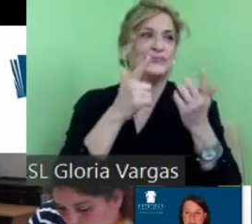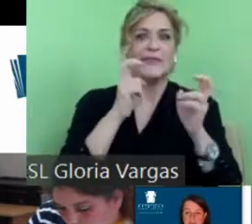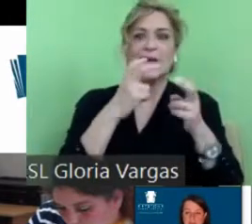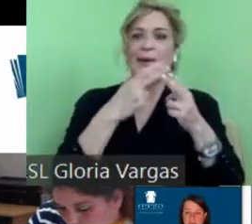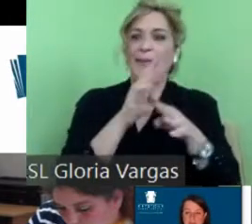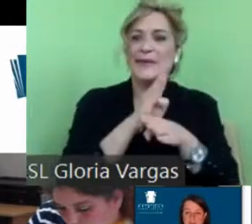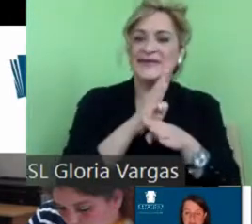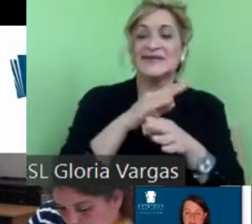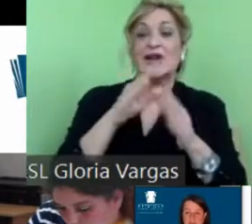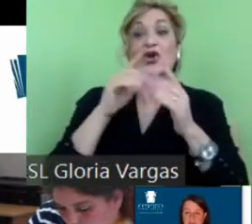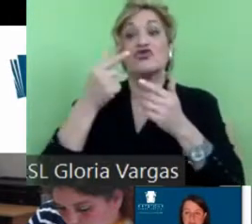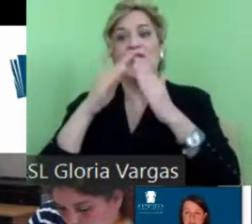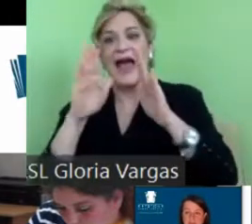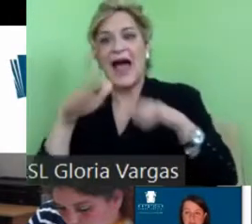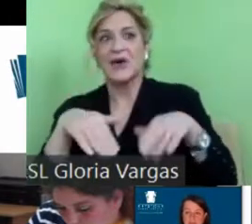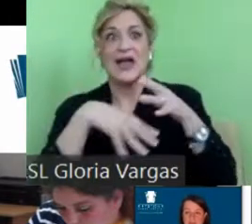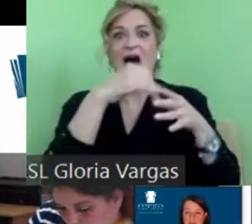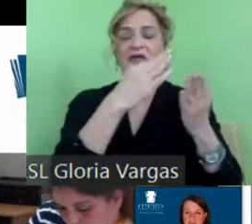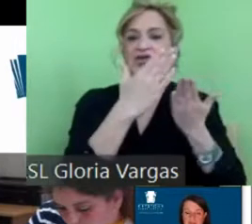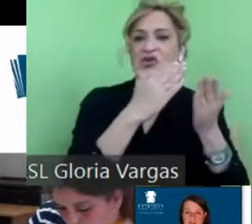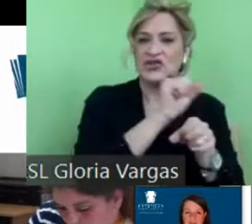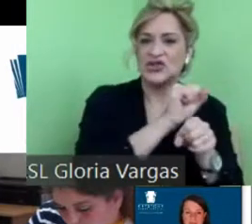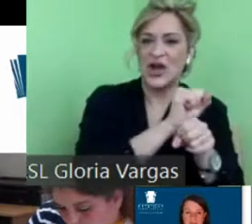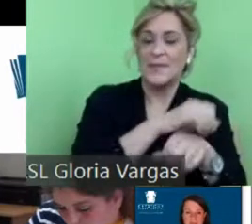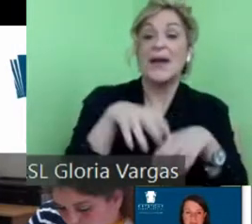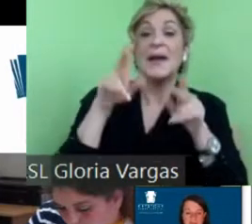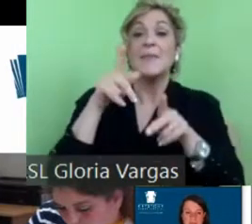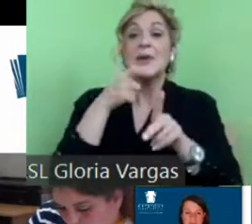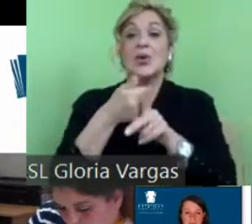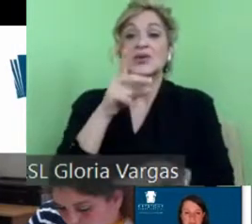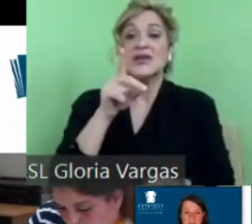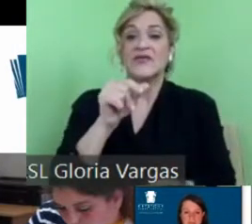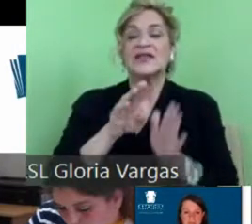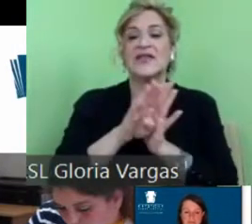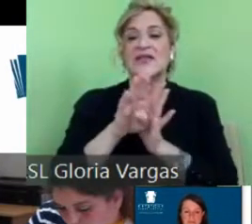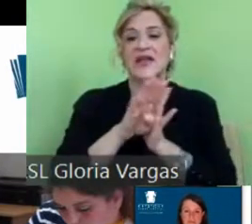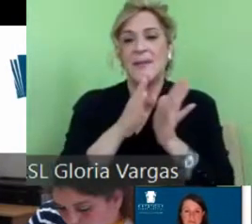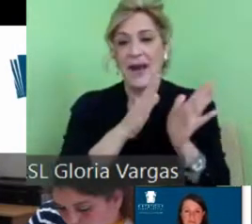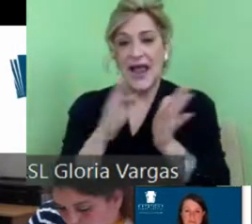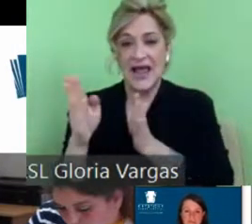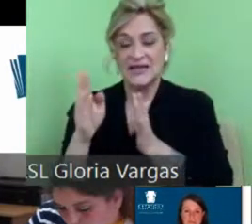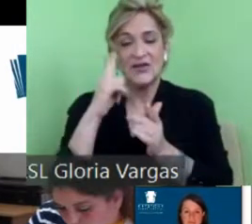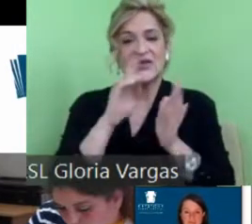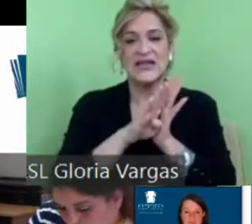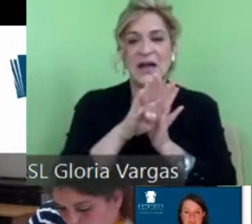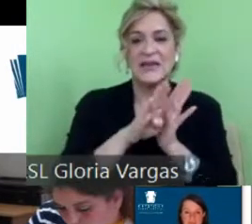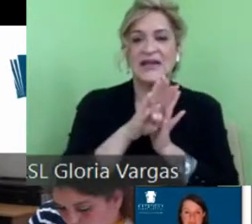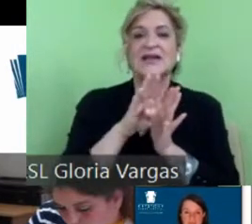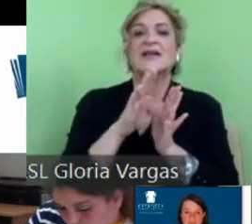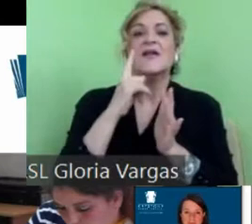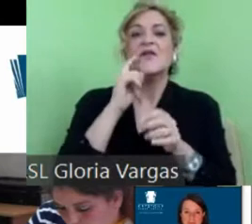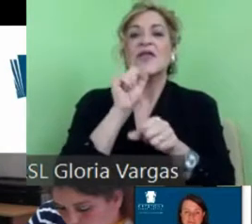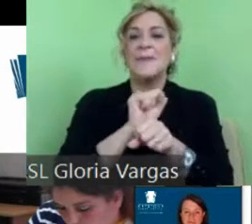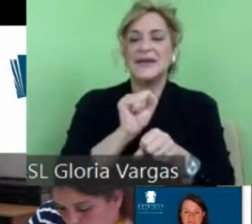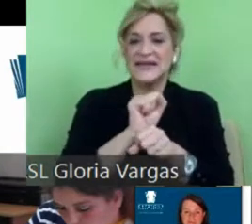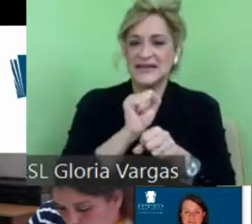auto services, shops. Persons with disabilities learn to develop business plans, to develop and start up the businesses,